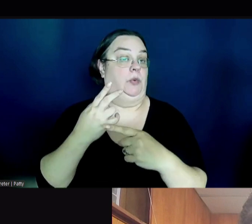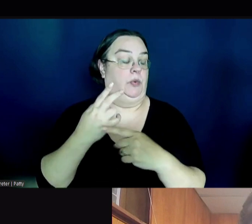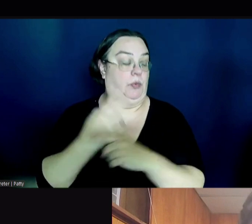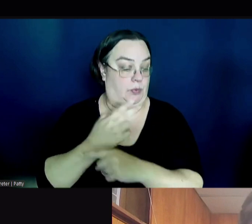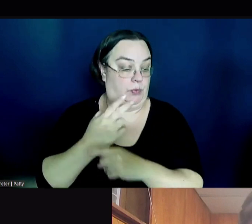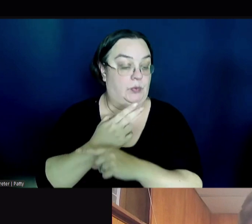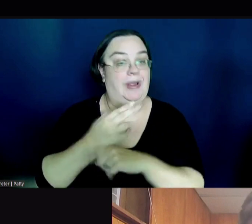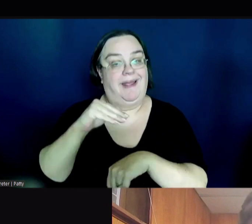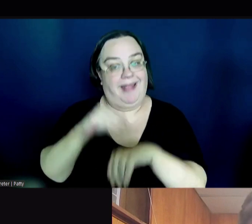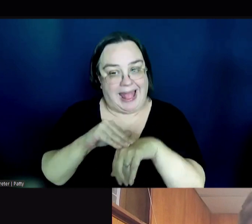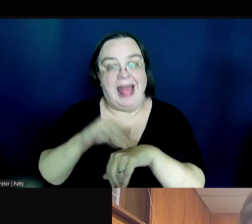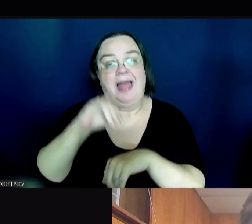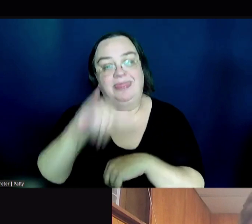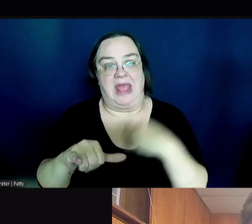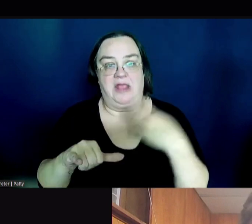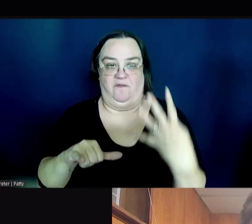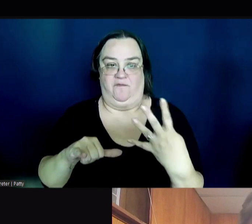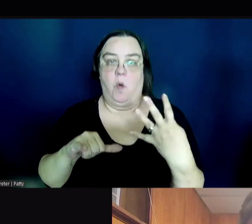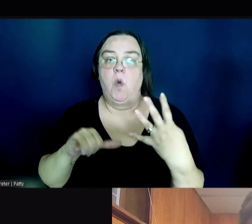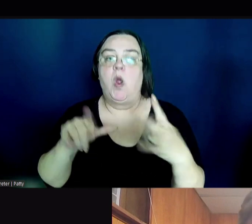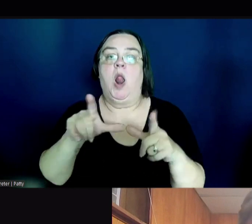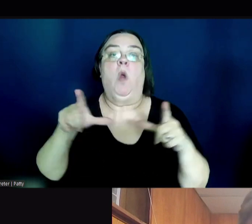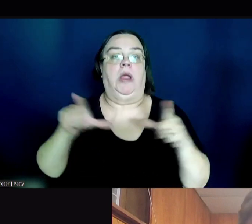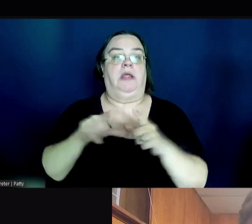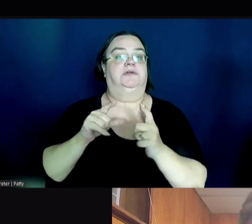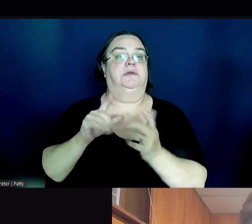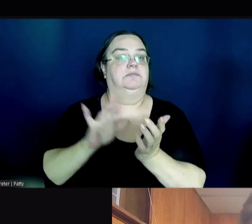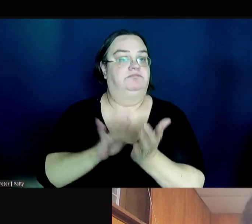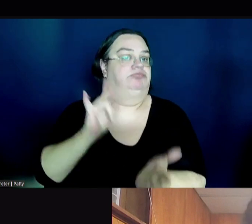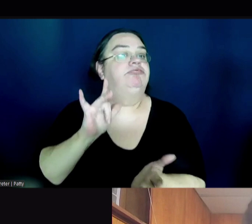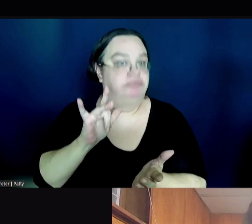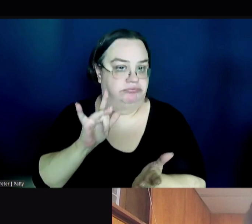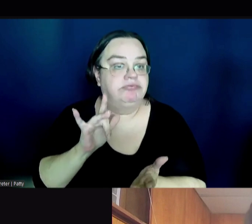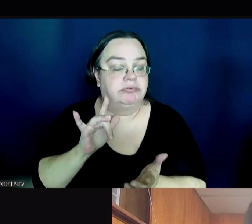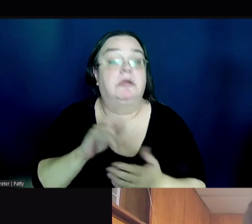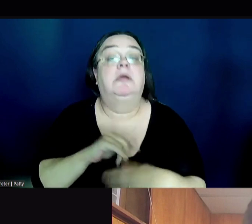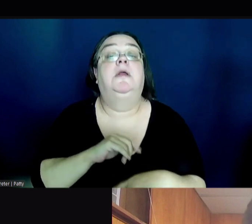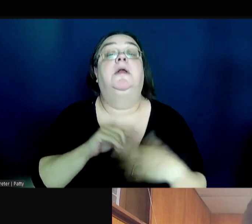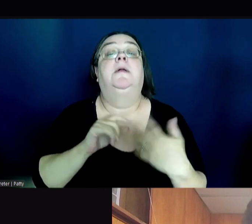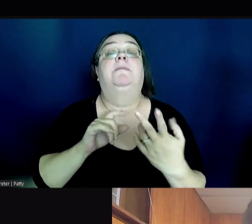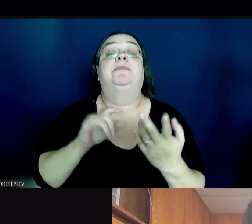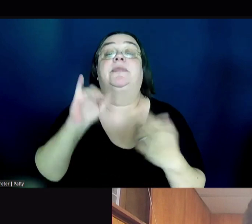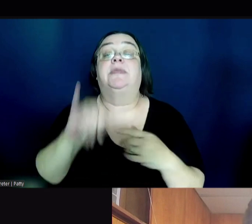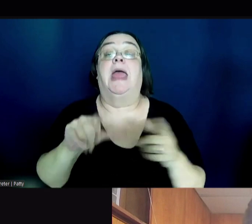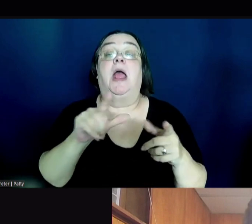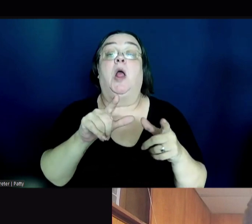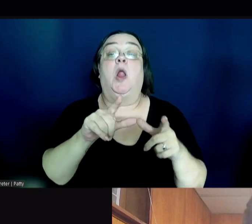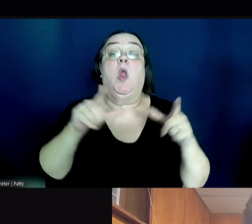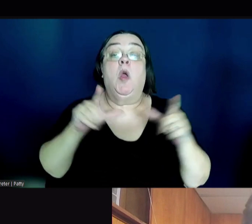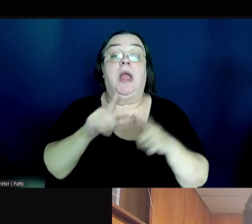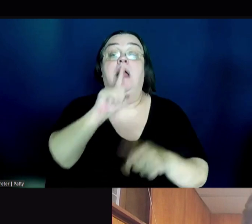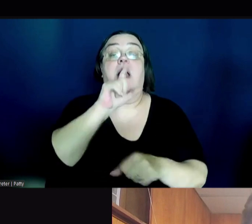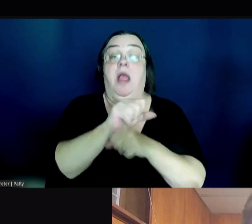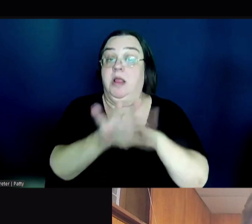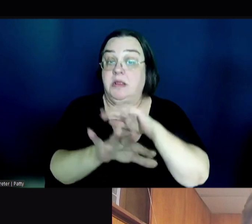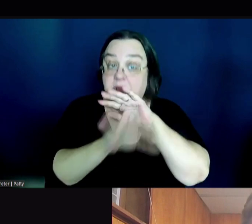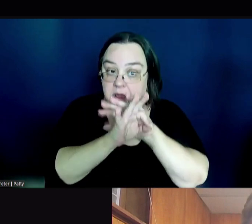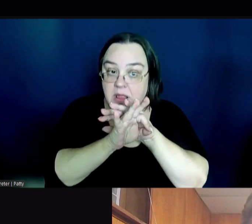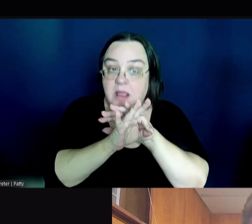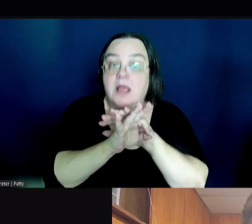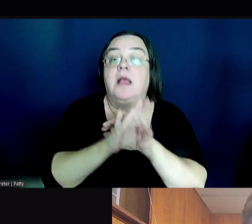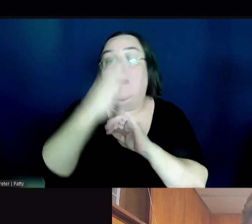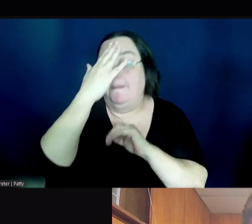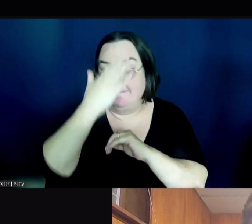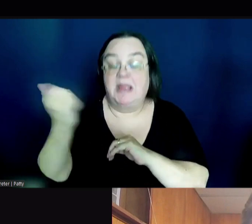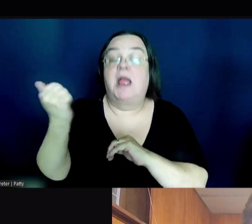four locations are receiving. The locations were actually selected because of the